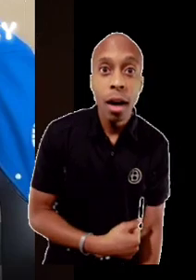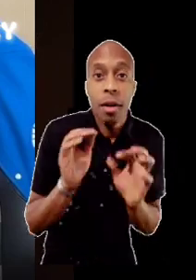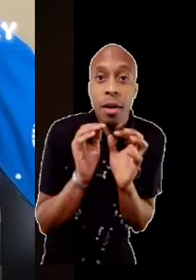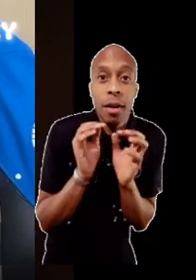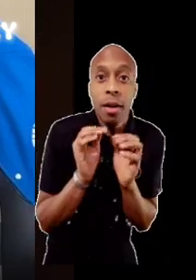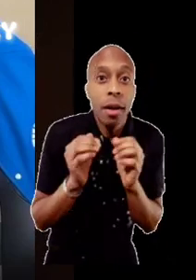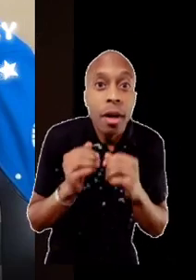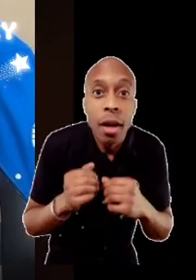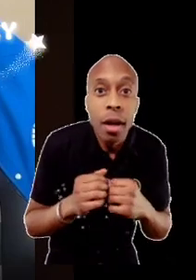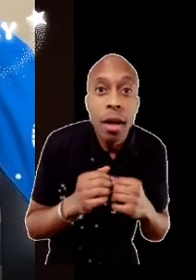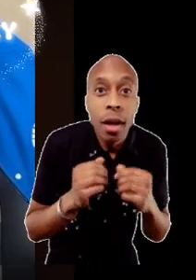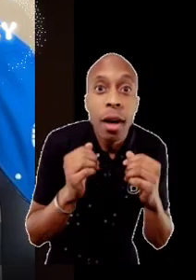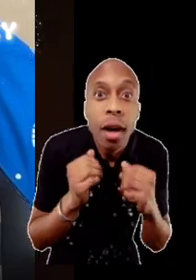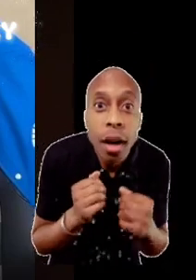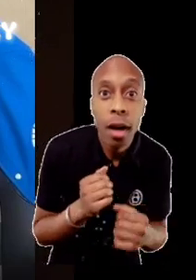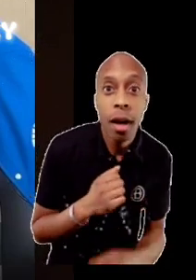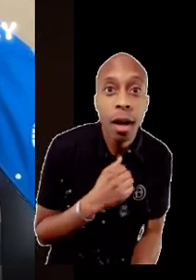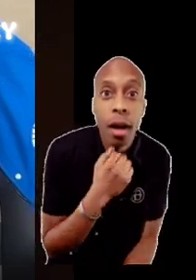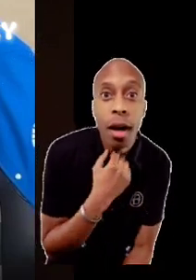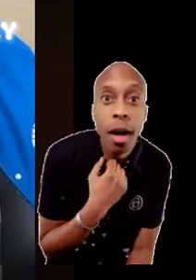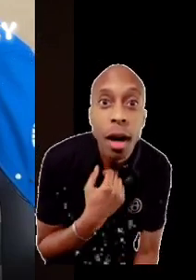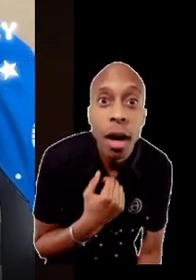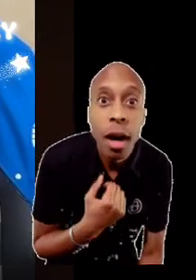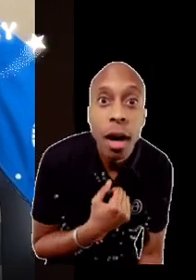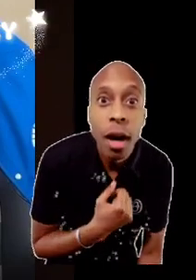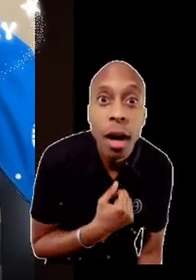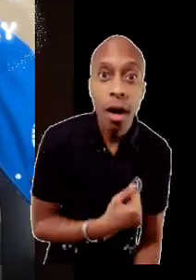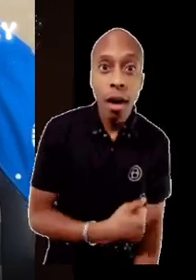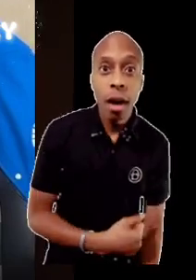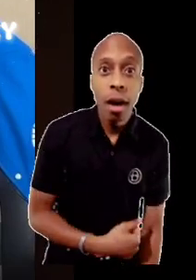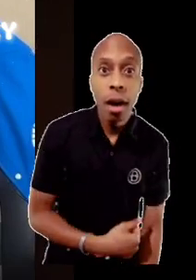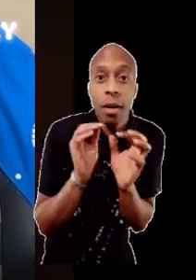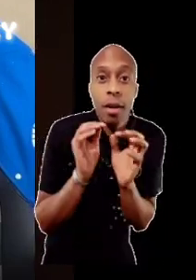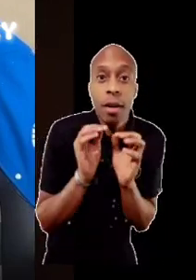and a clean soul.